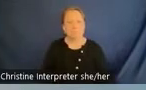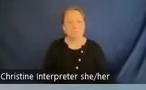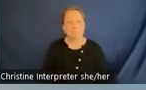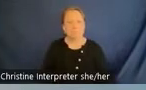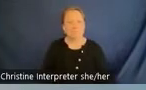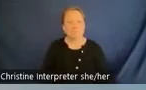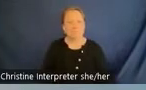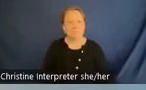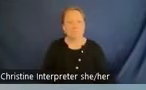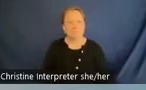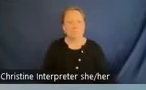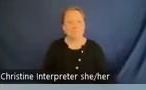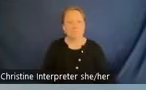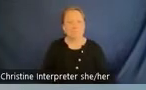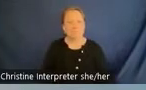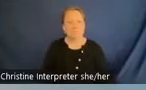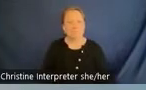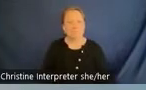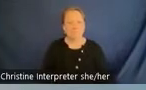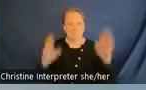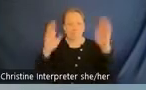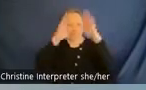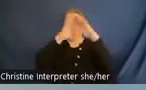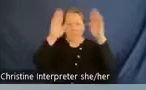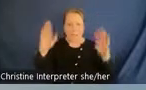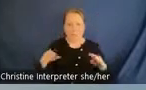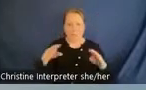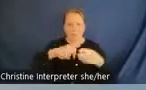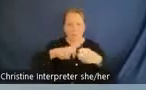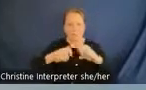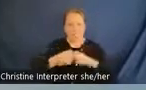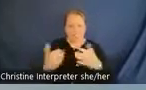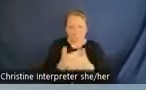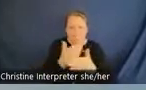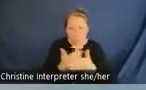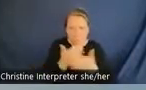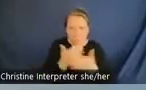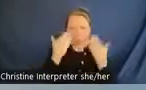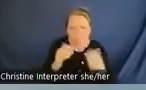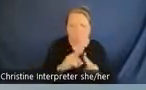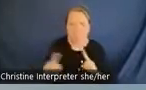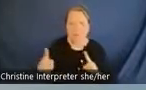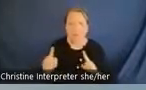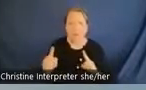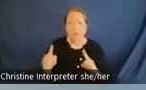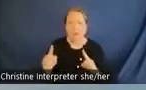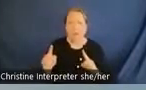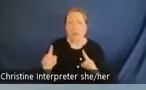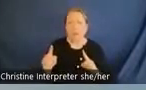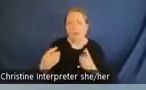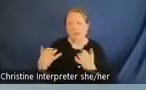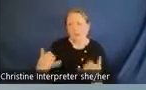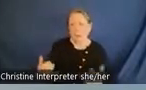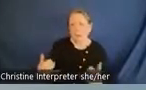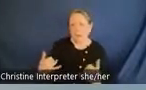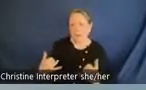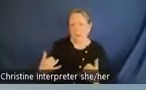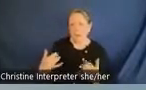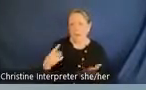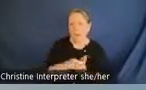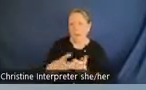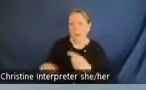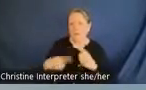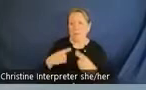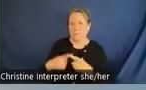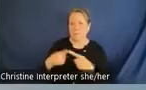housing situations are brand new, but have any of them, while we're talking about universal